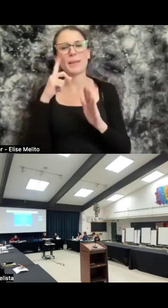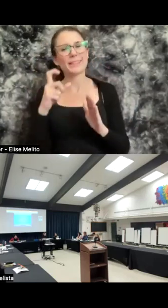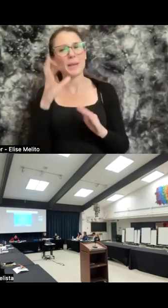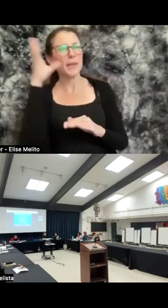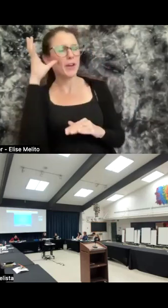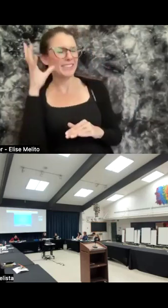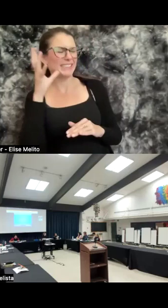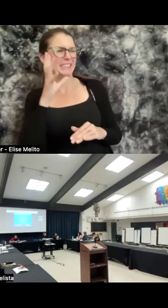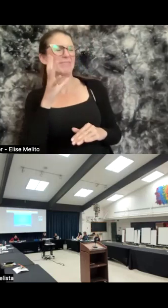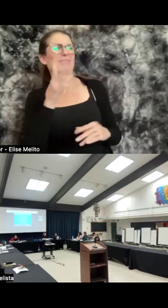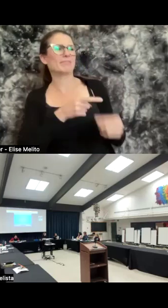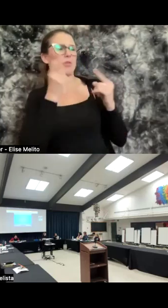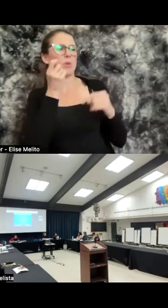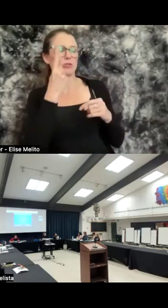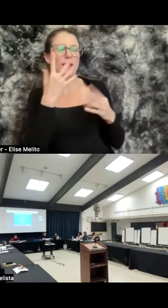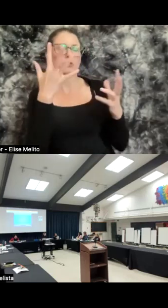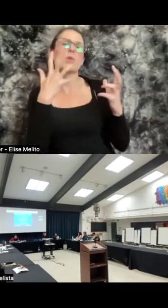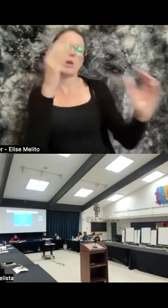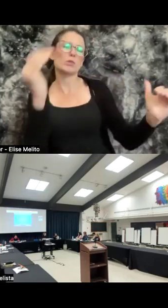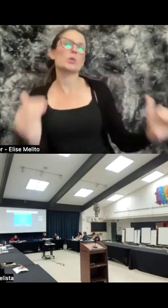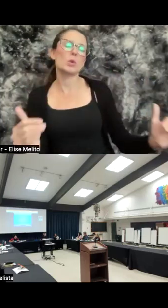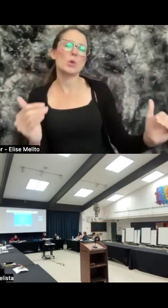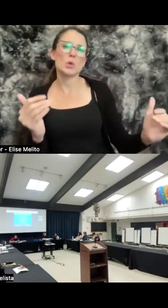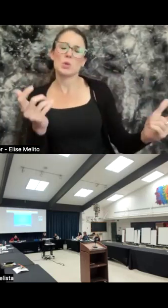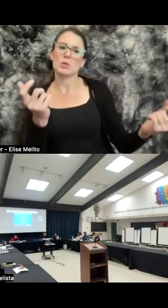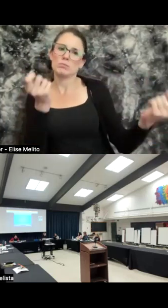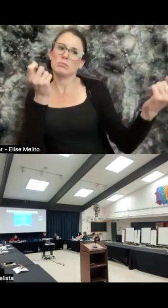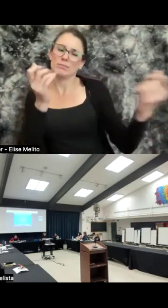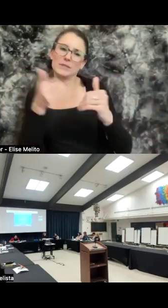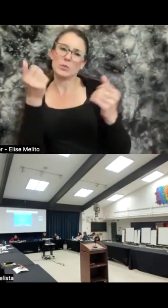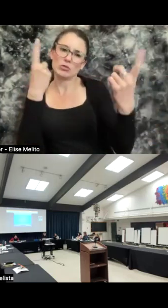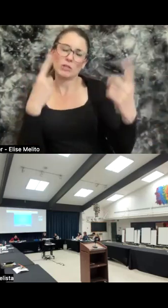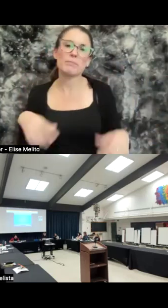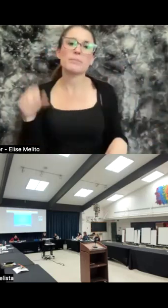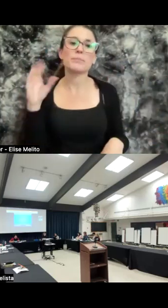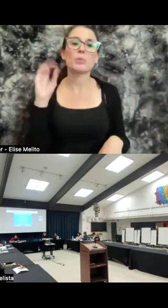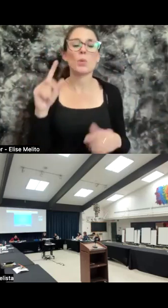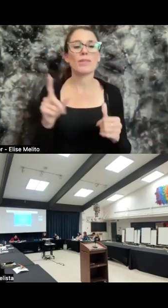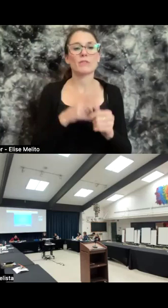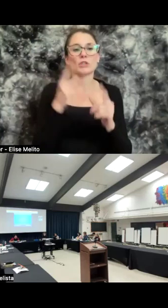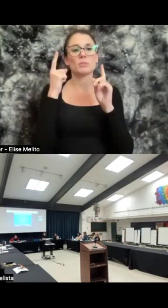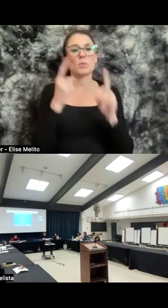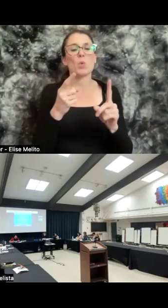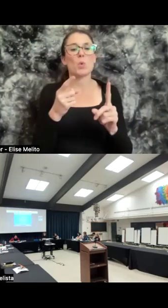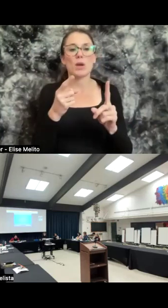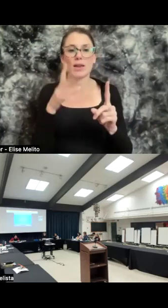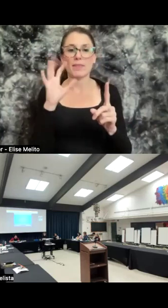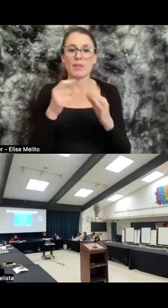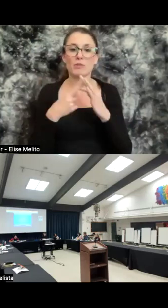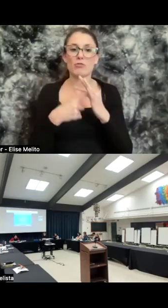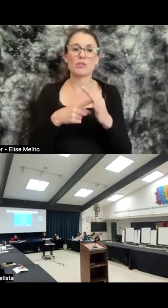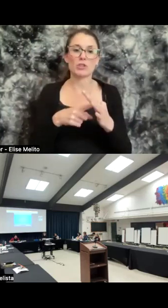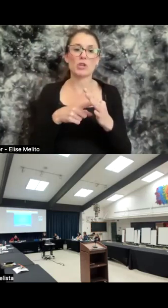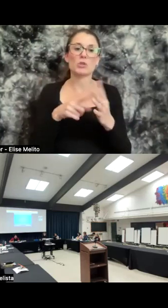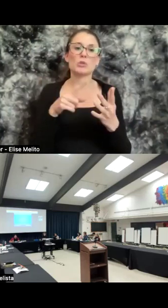so we wanted to take it more down to street level. So we shortened the first point of the original school site council to